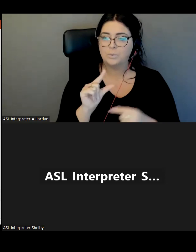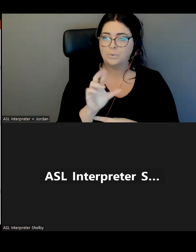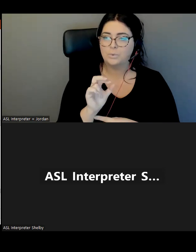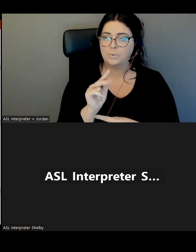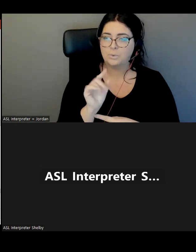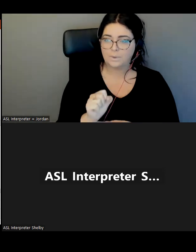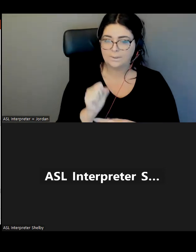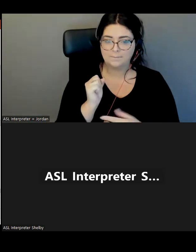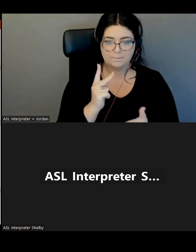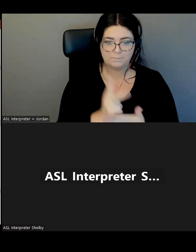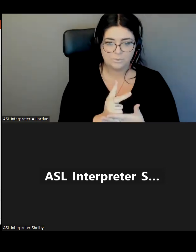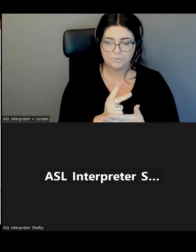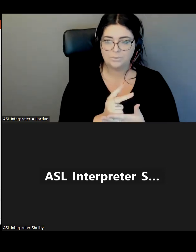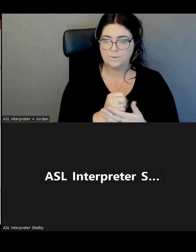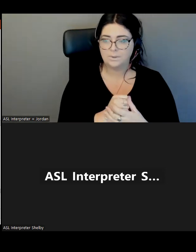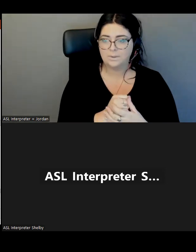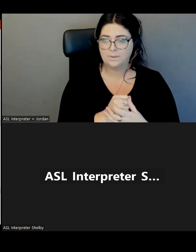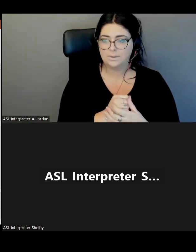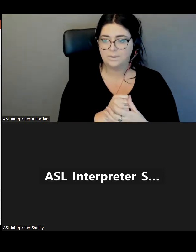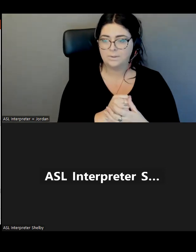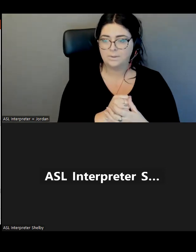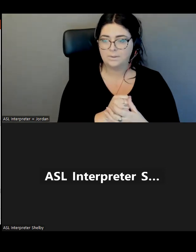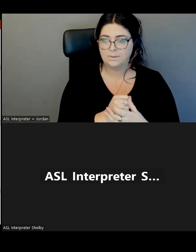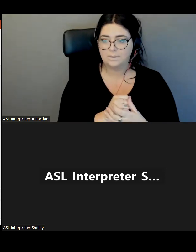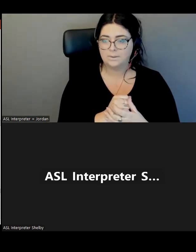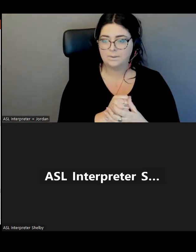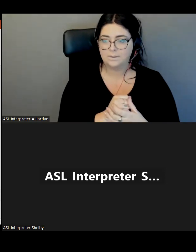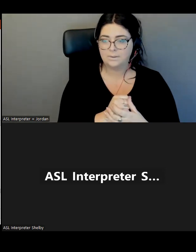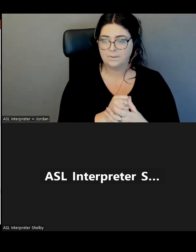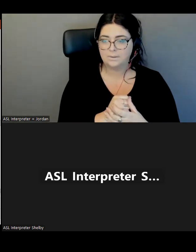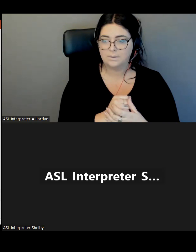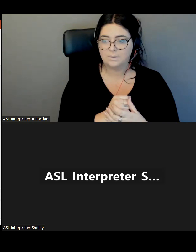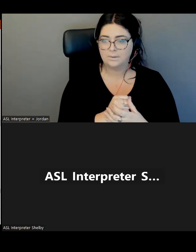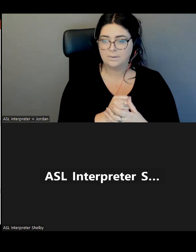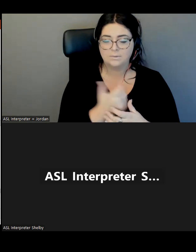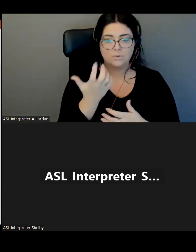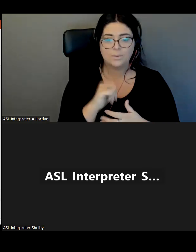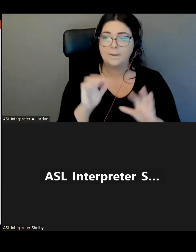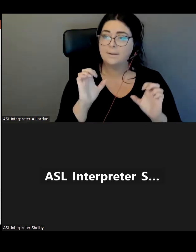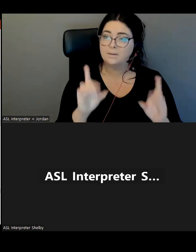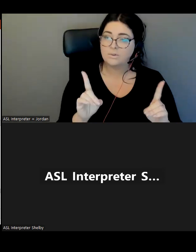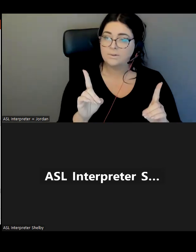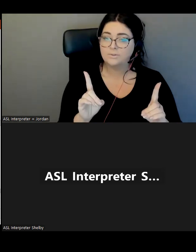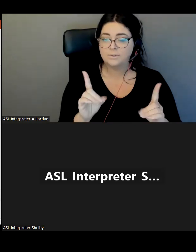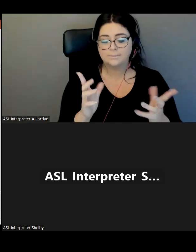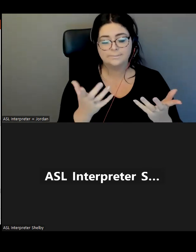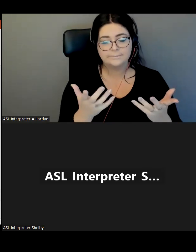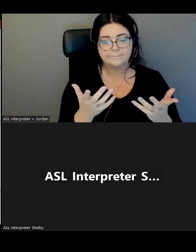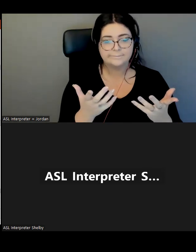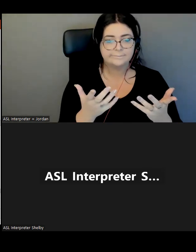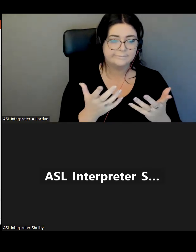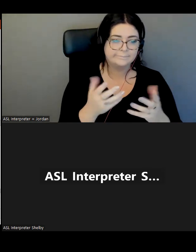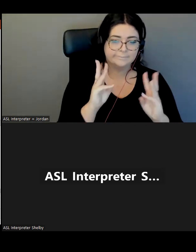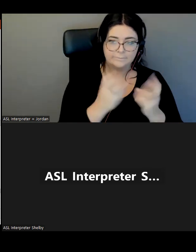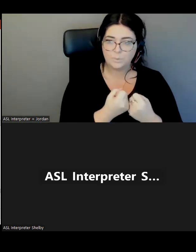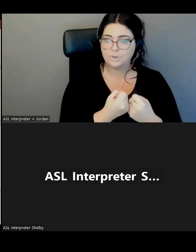been approved, and anything that we might be planning that are coming up. So if we have any education sessions that we're planning for the